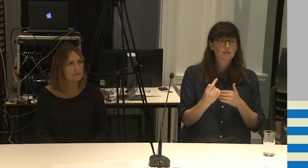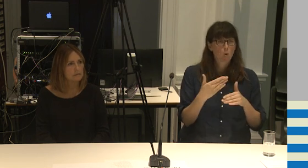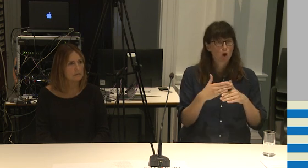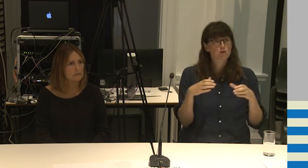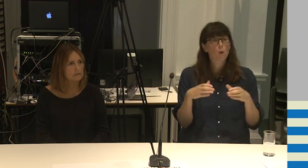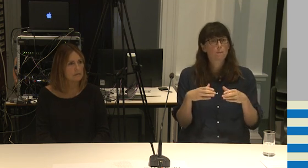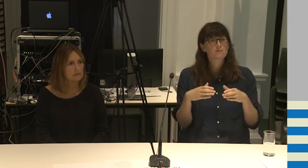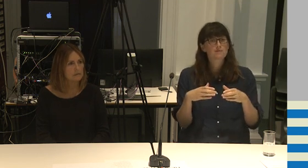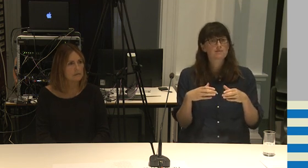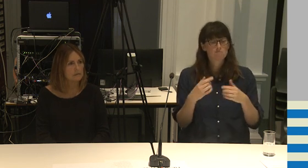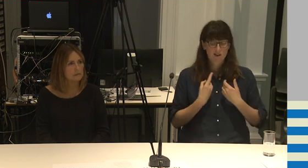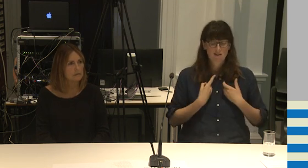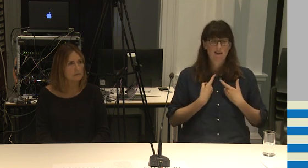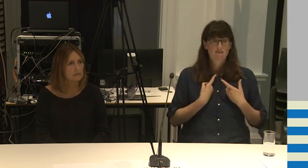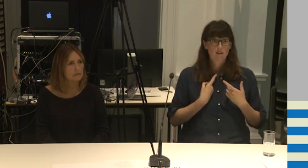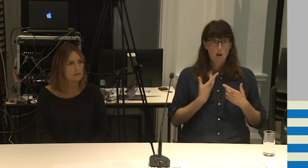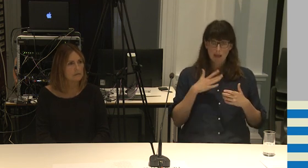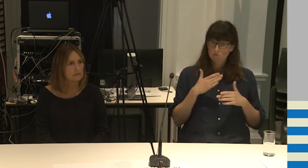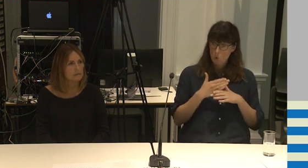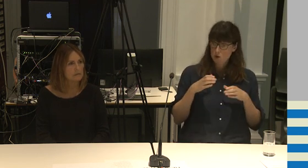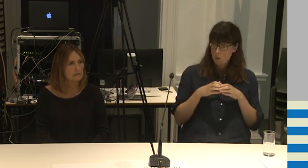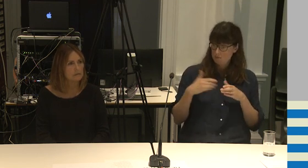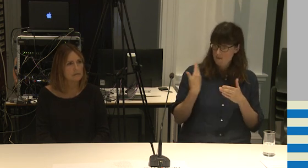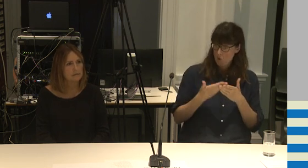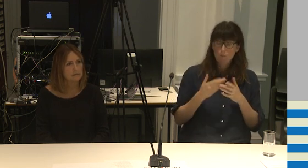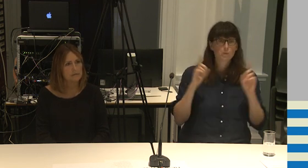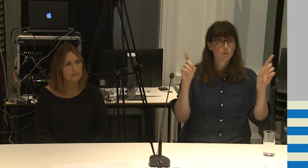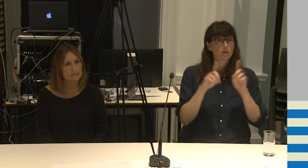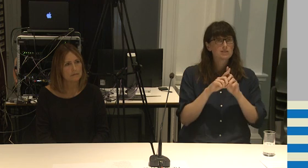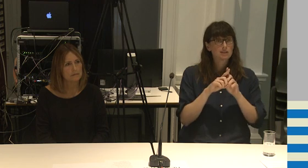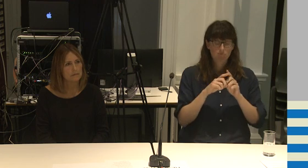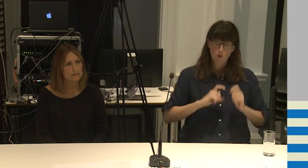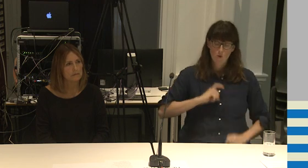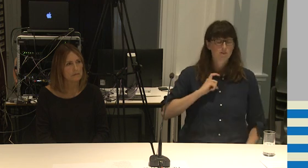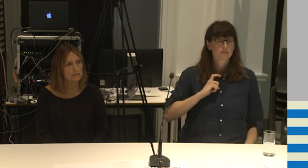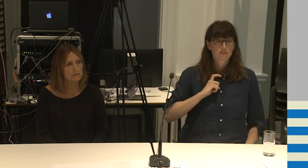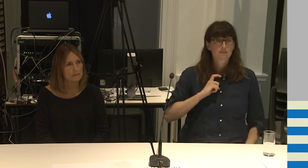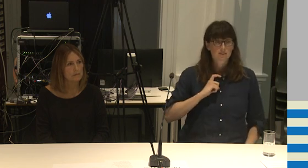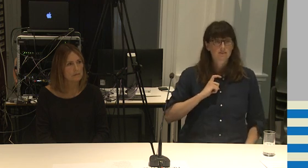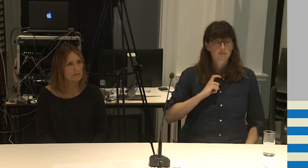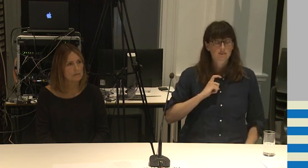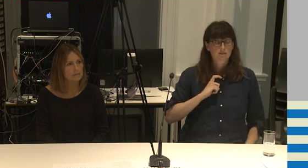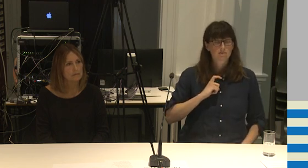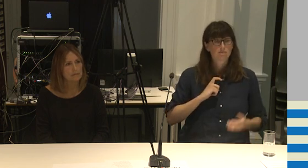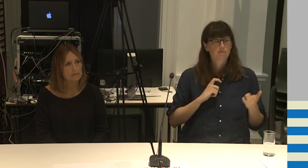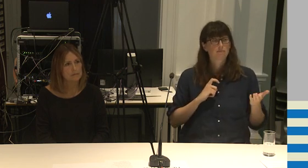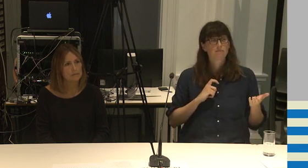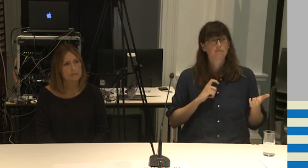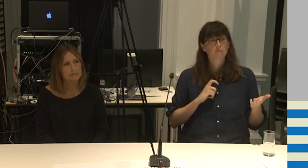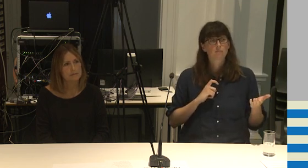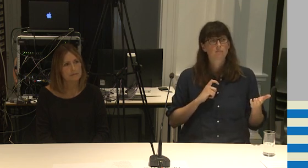the workshops. That's something I've spent a lot of time in workshops before university, so I was very confident in them. And my